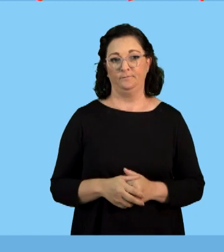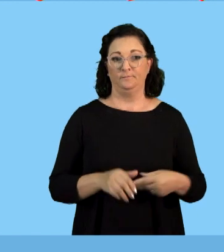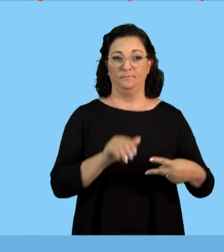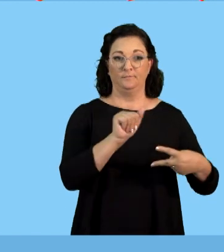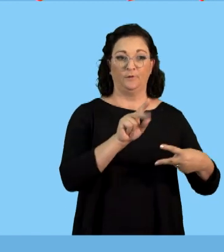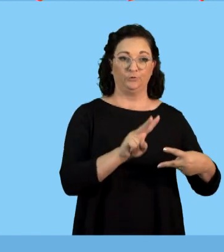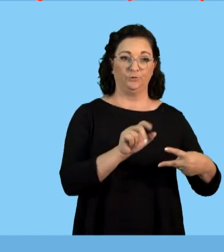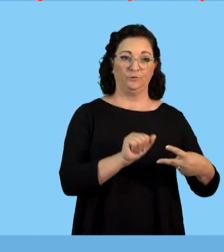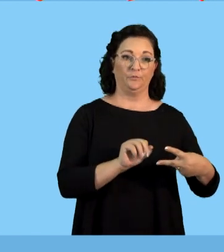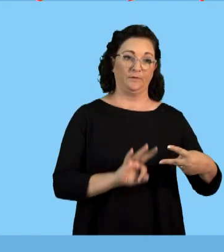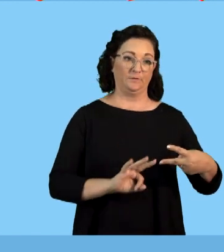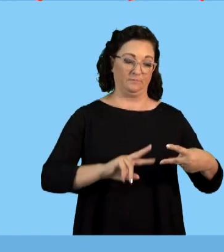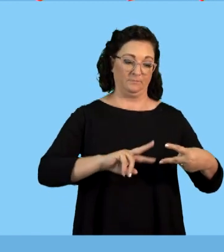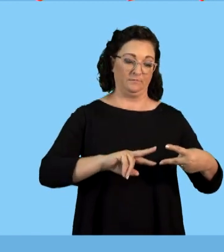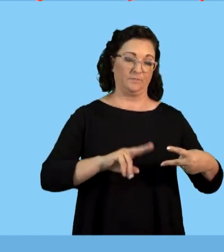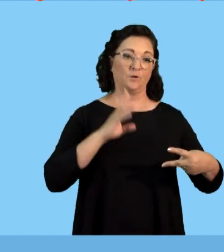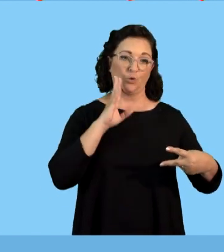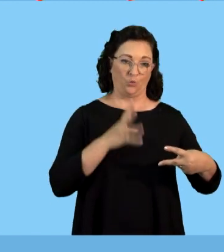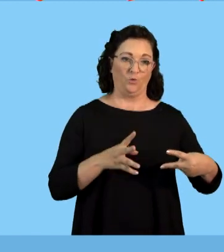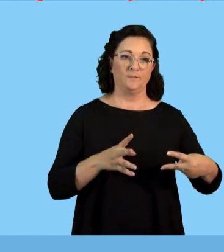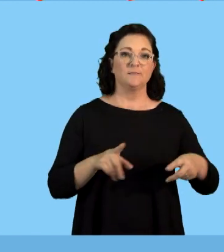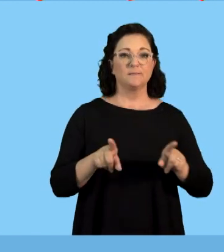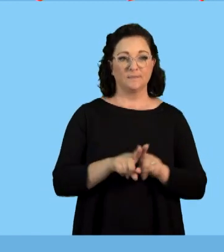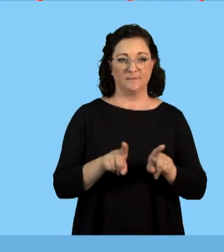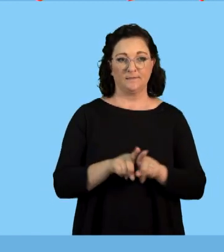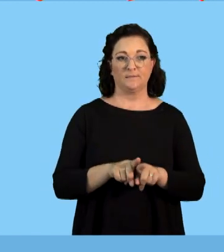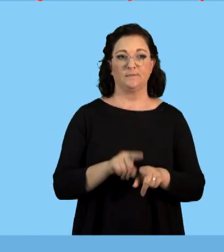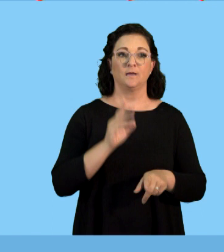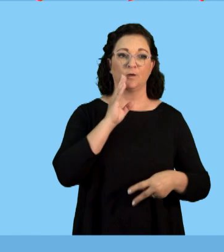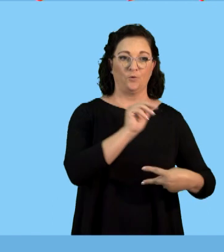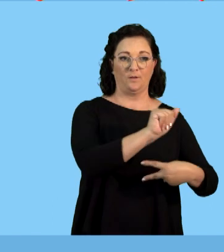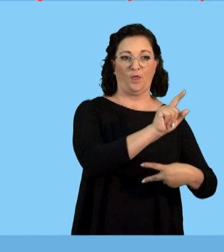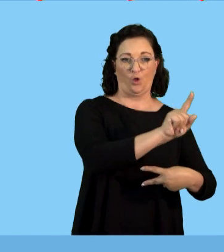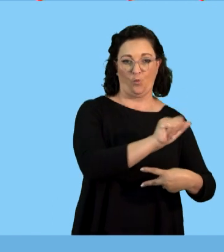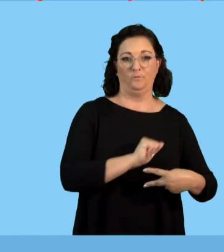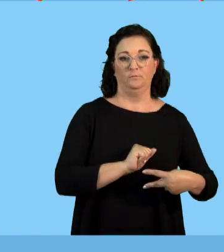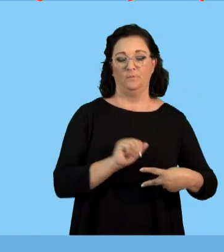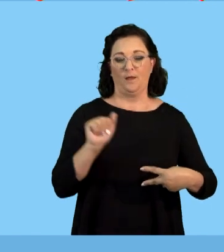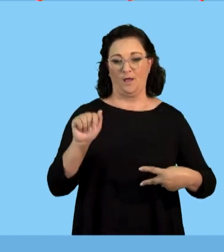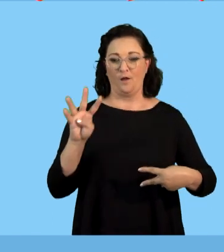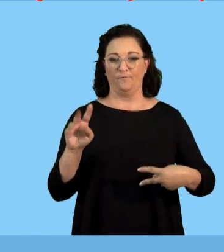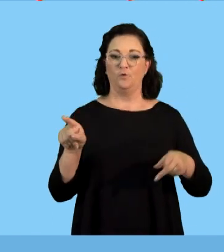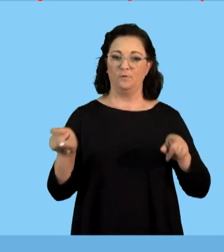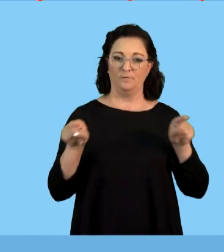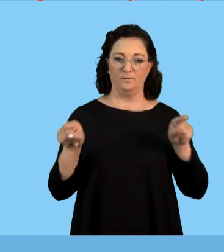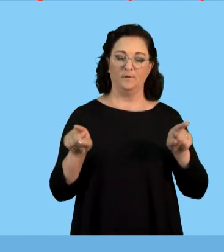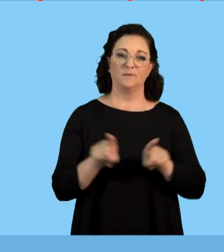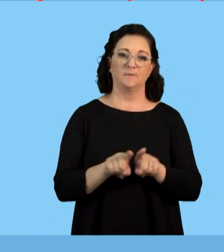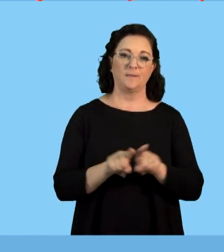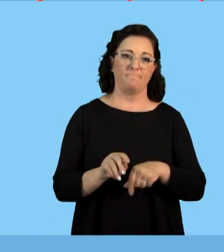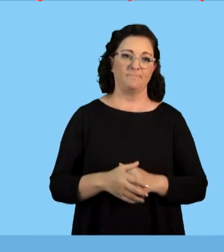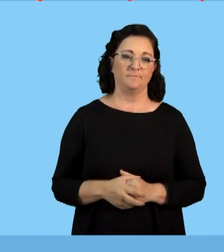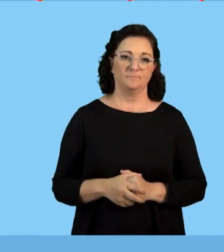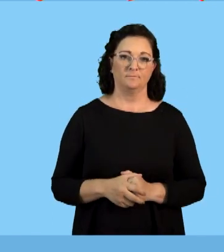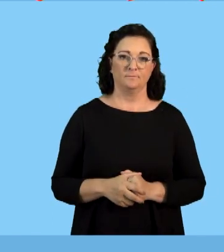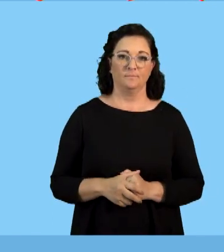to A4. So A2 plus A3 is going to give us A1 and also A2 plus A3 is also going to be giving us